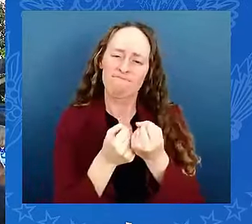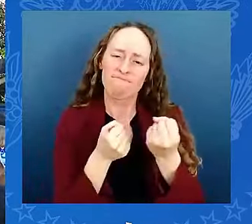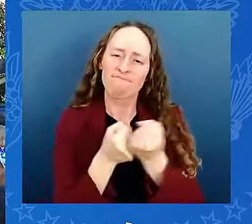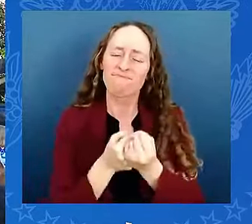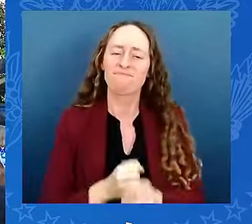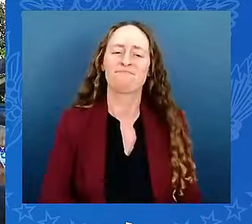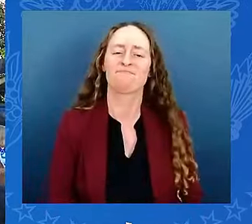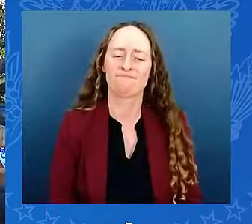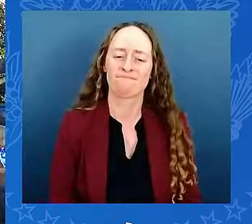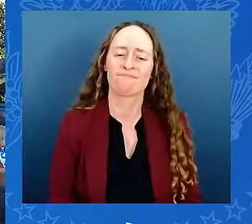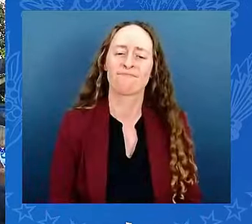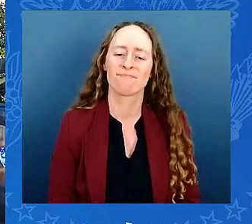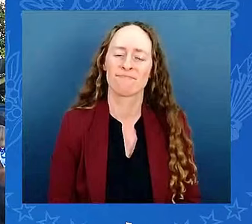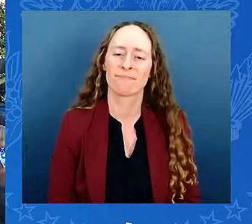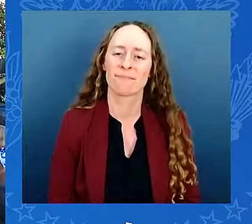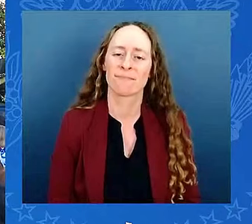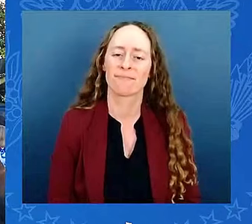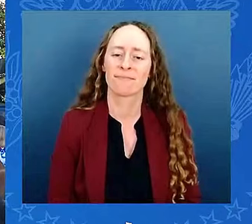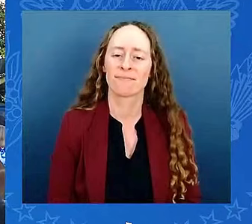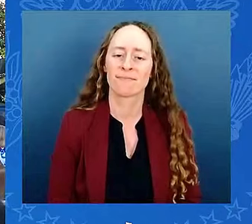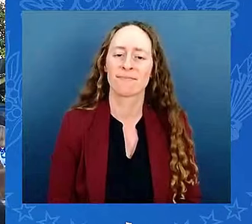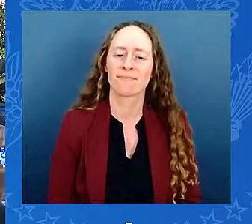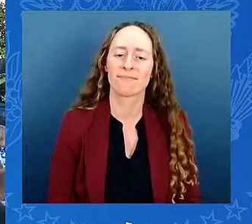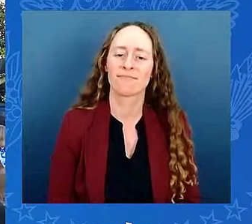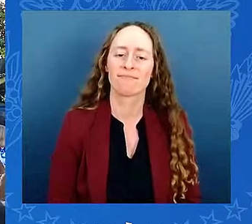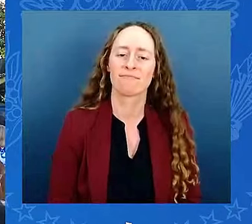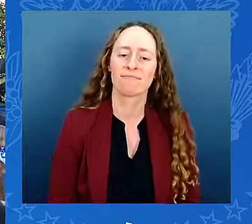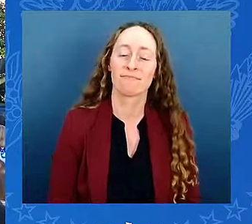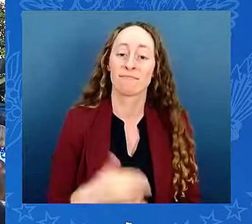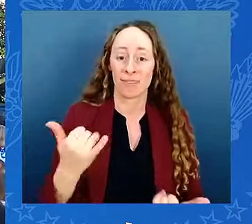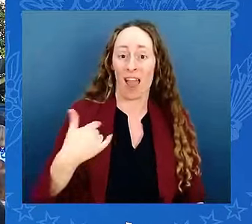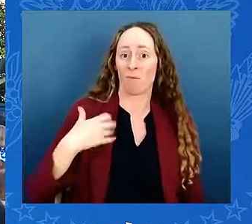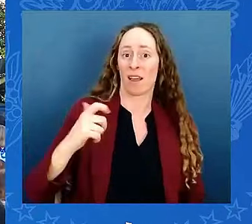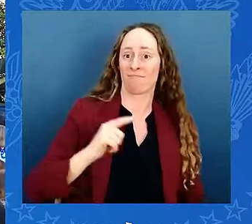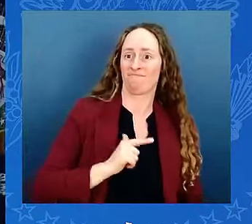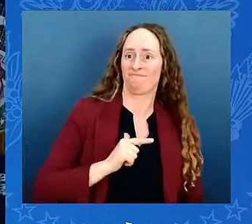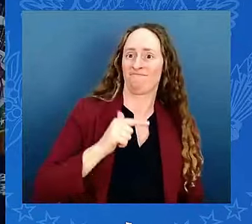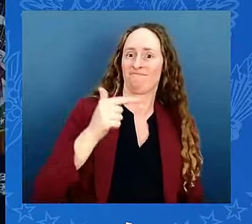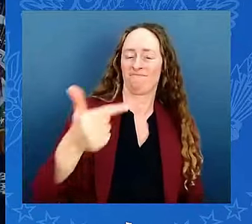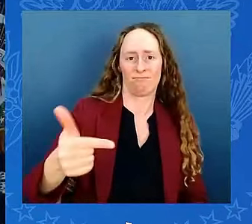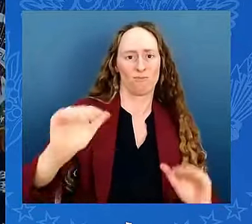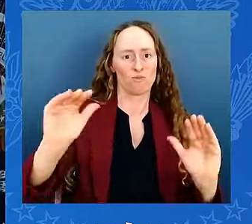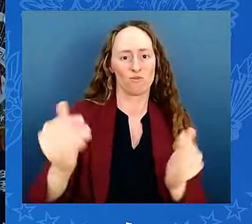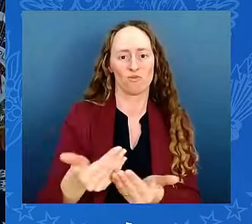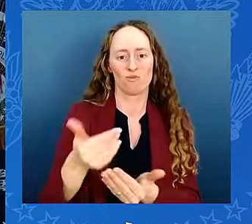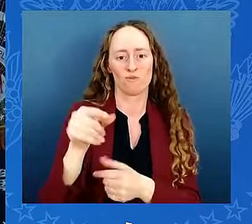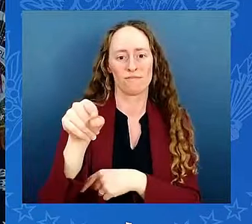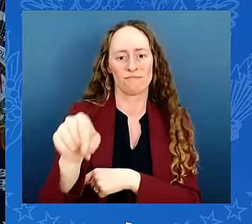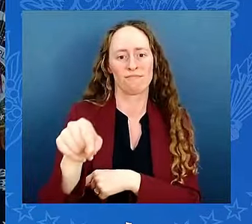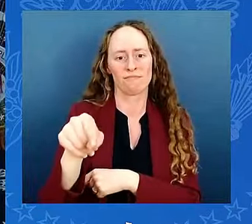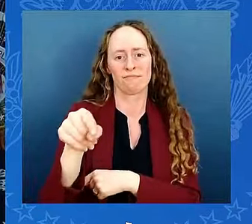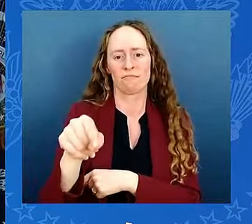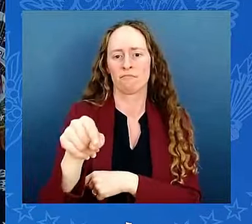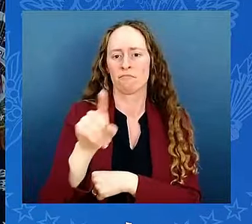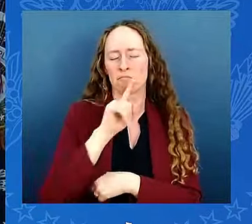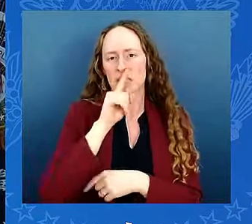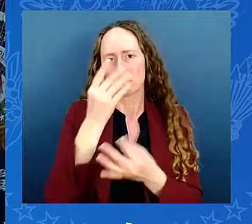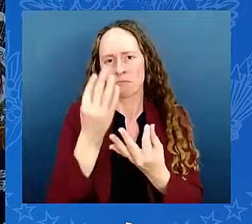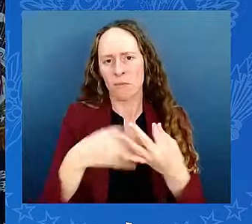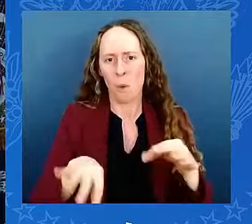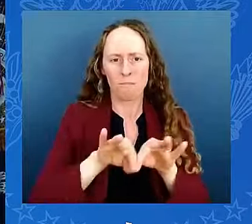I would now like to introduce another champion who has shown how important it is to engage men in this movement, Kyle Richard,